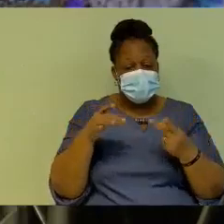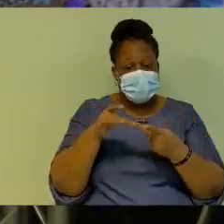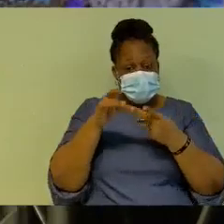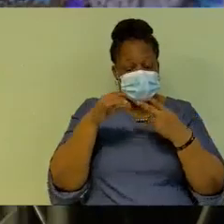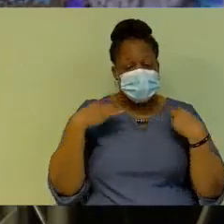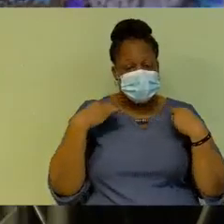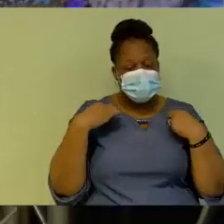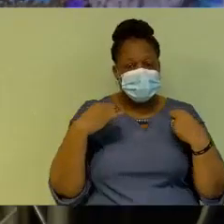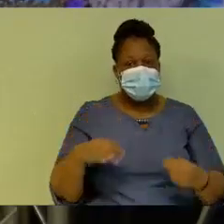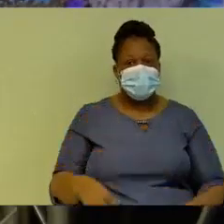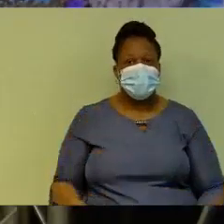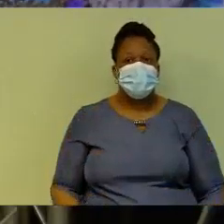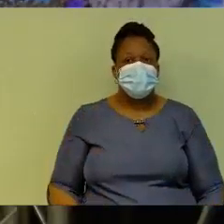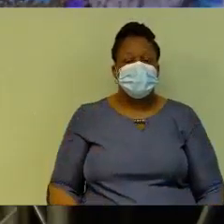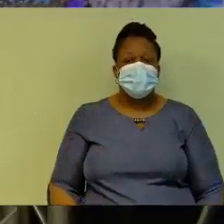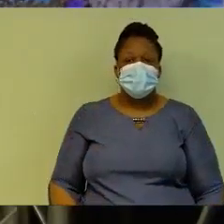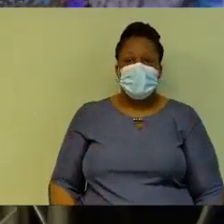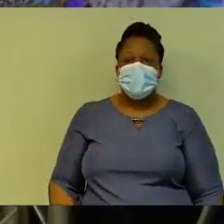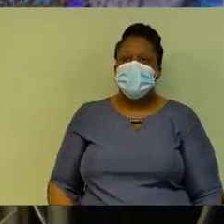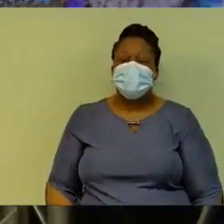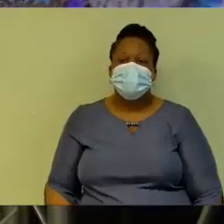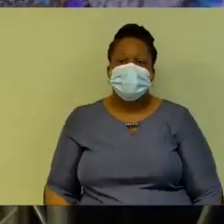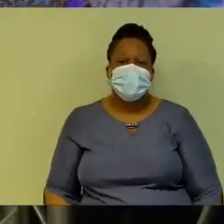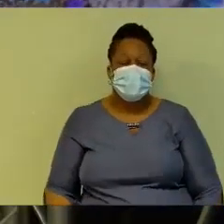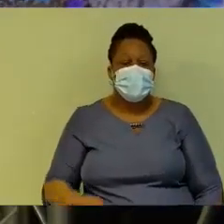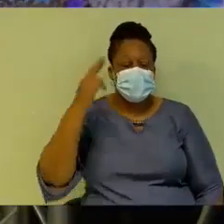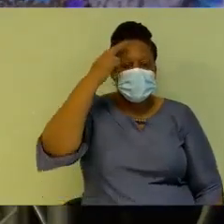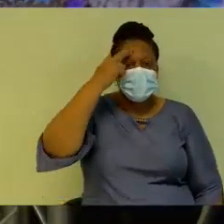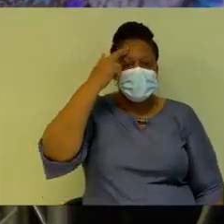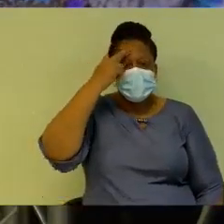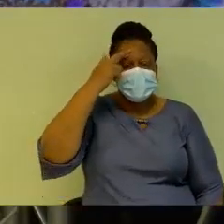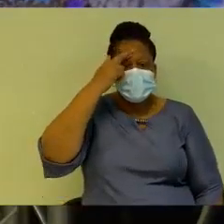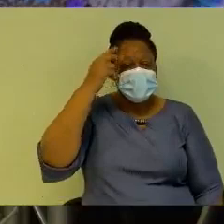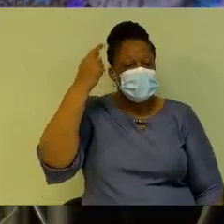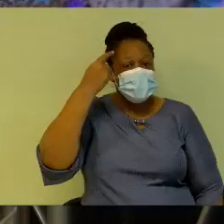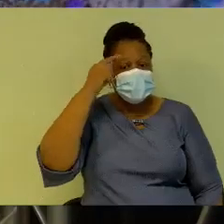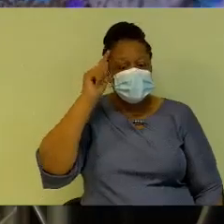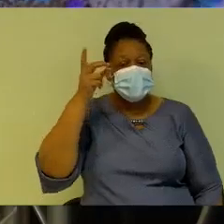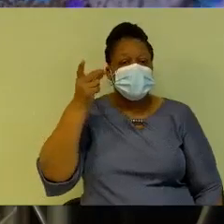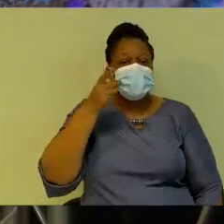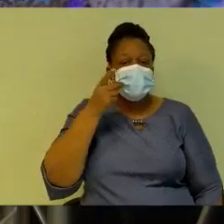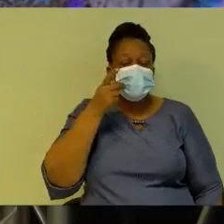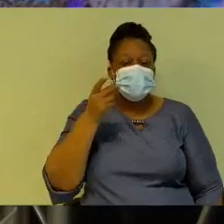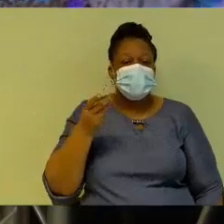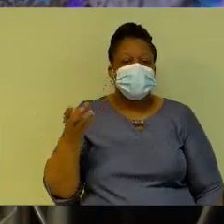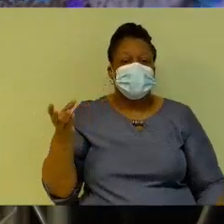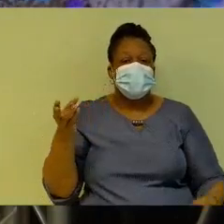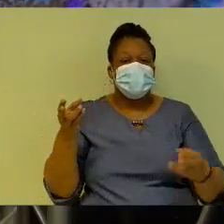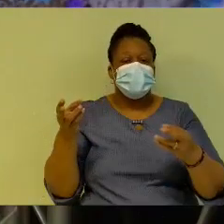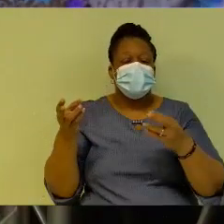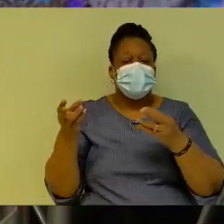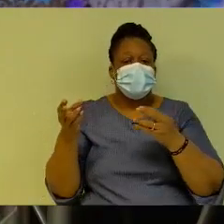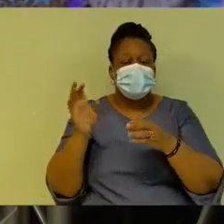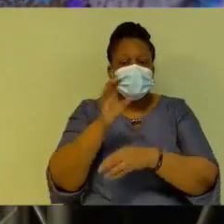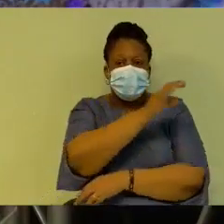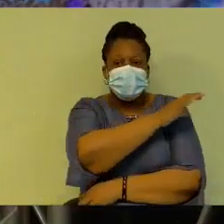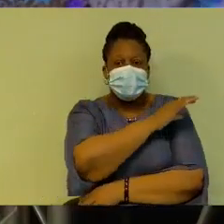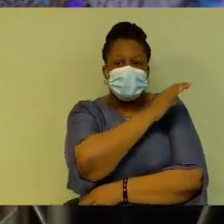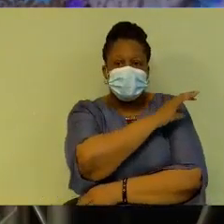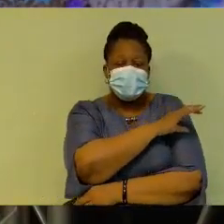The reason why the dental clinic stopped doing elective procedures and was only